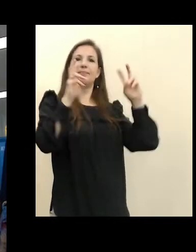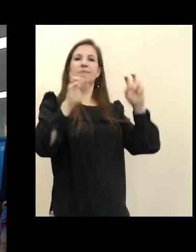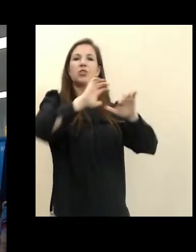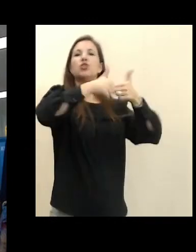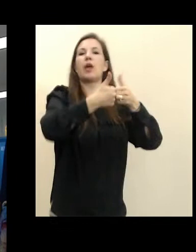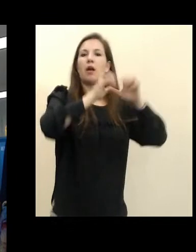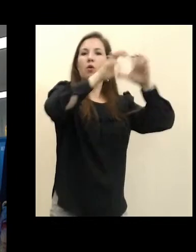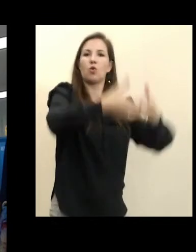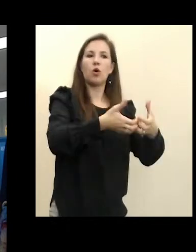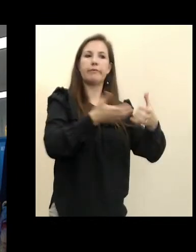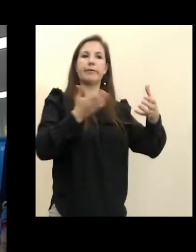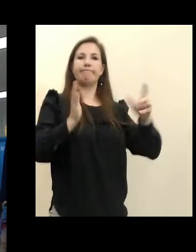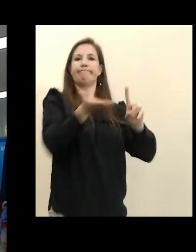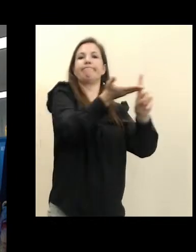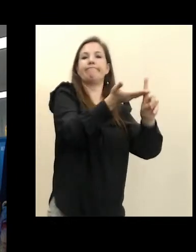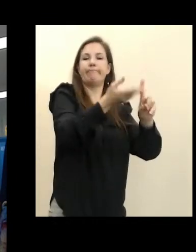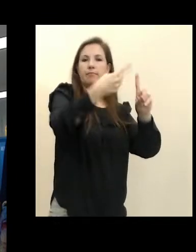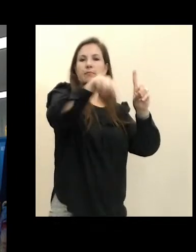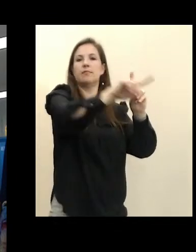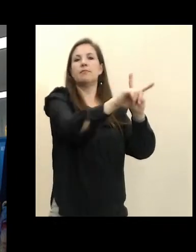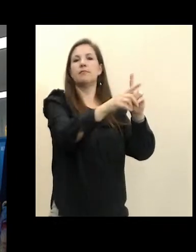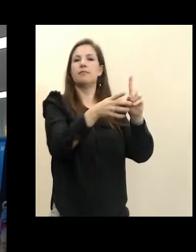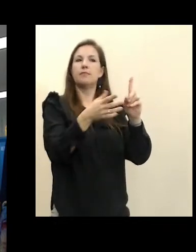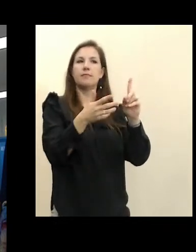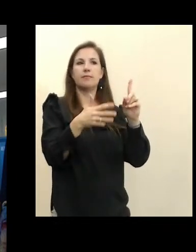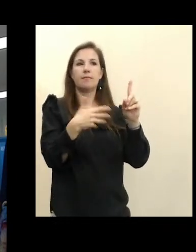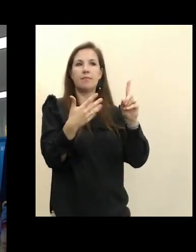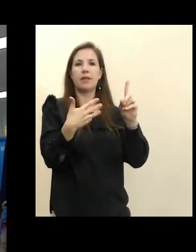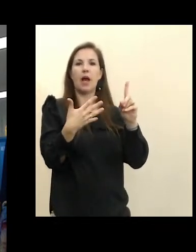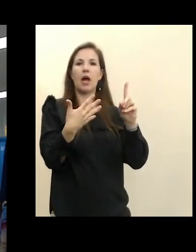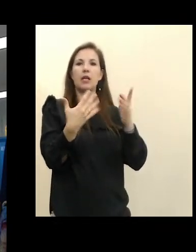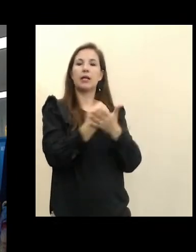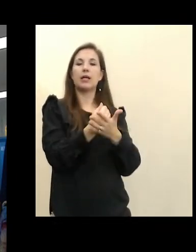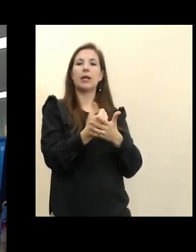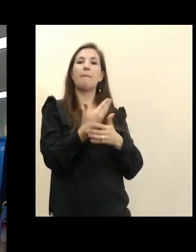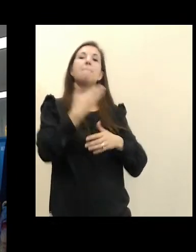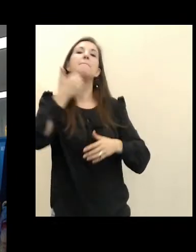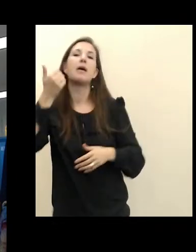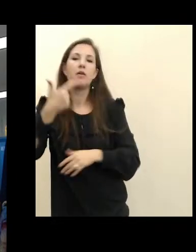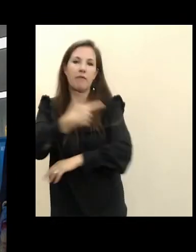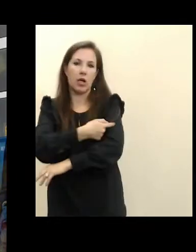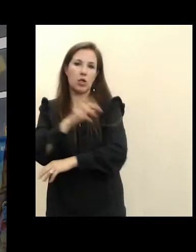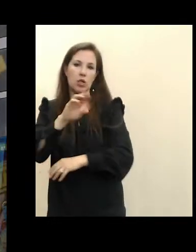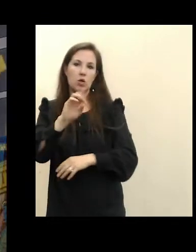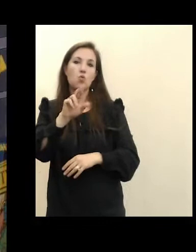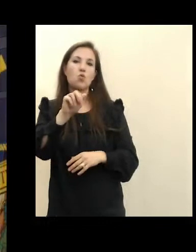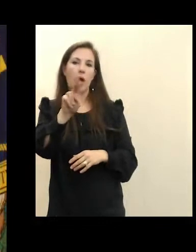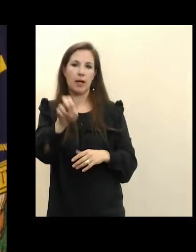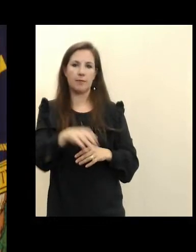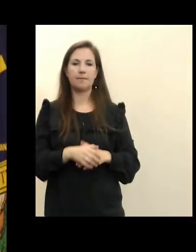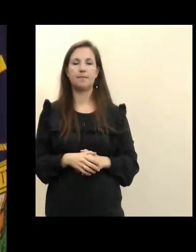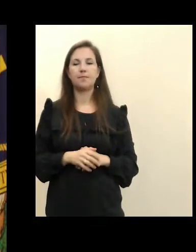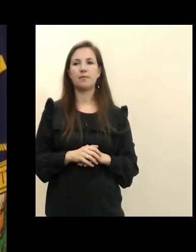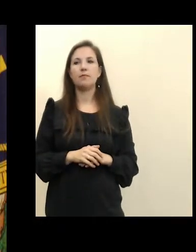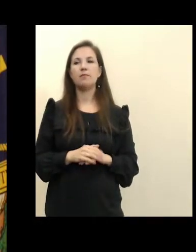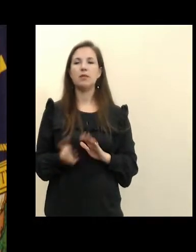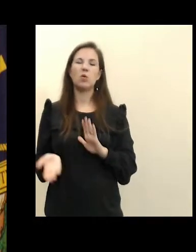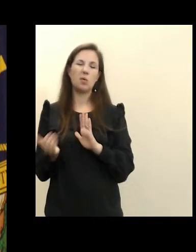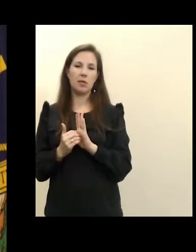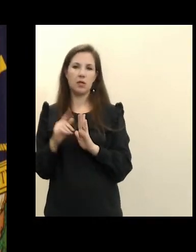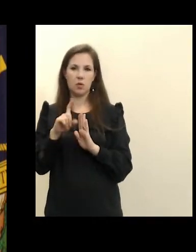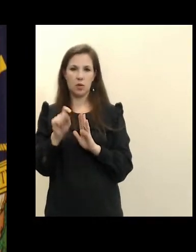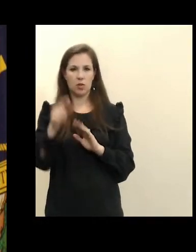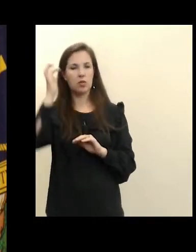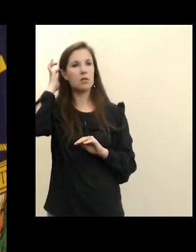in terms of getting a better vaccination rate, if you will? question, in case people outside didn't hear it,